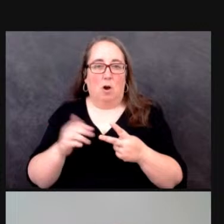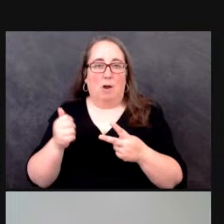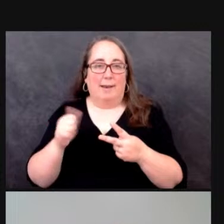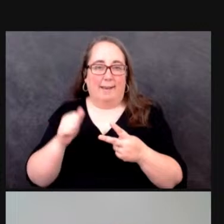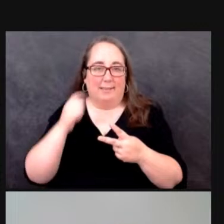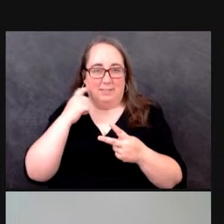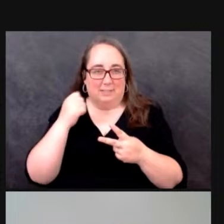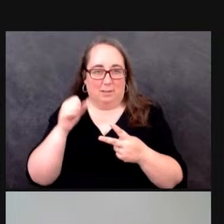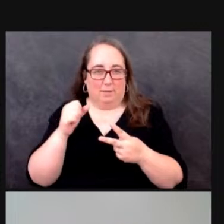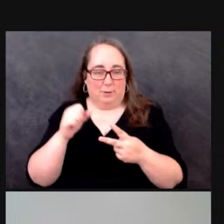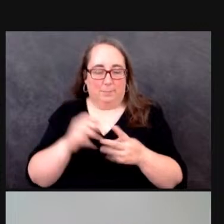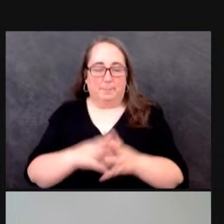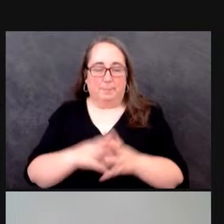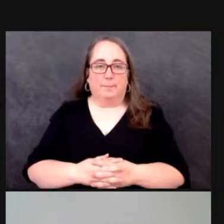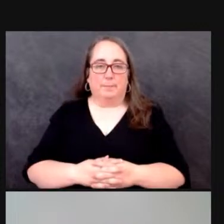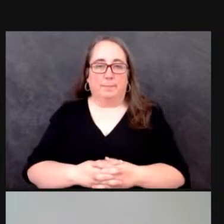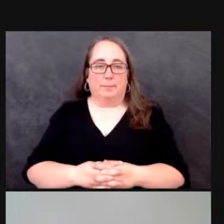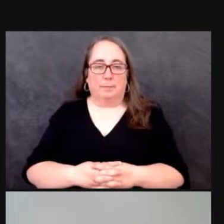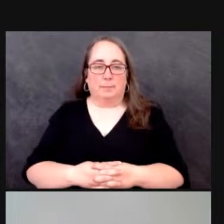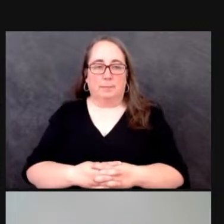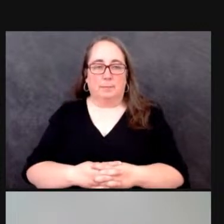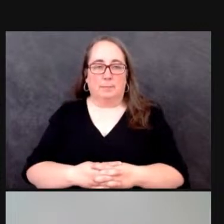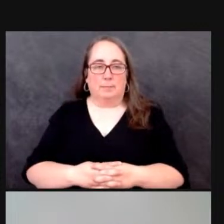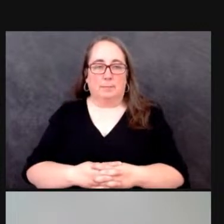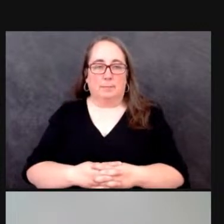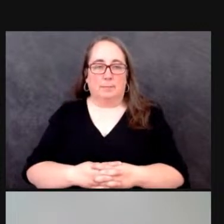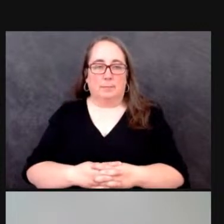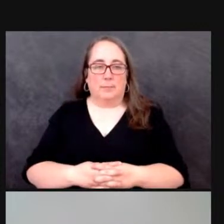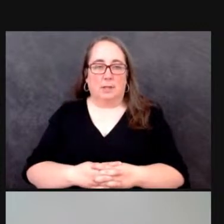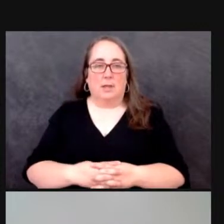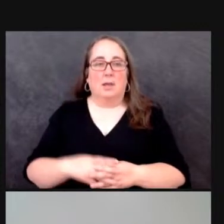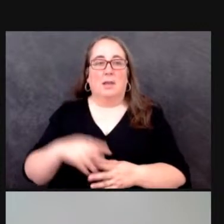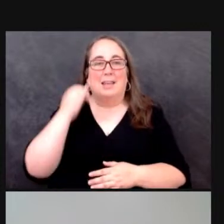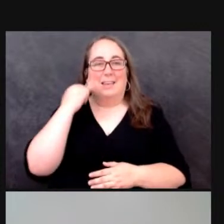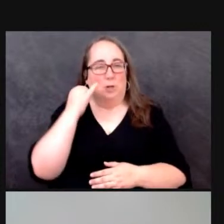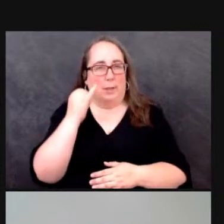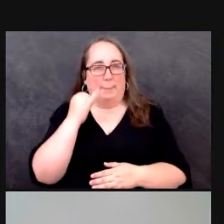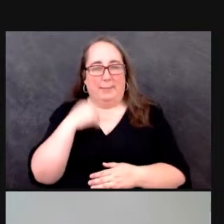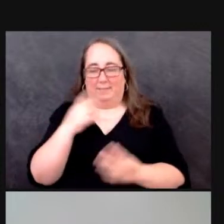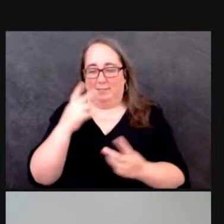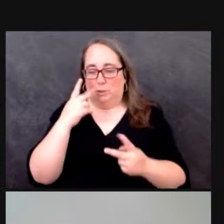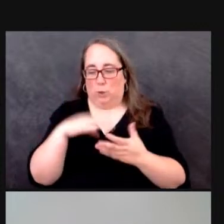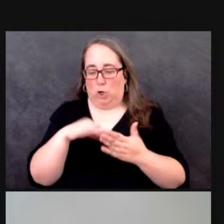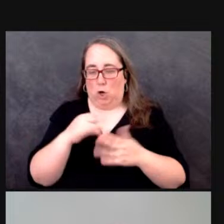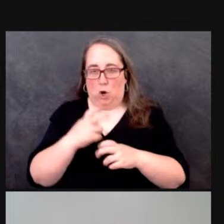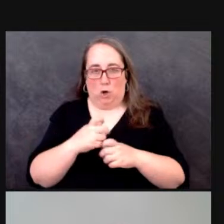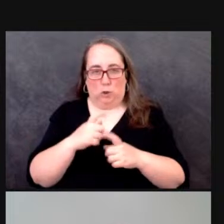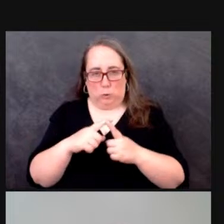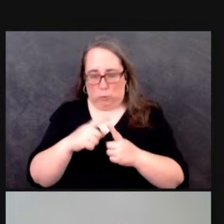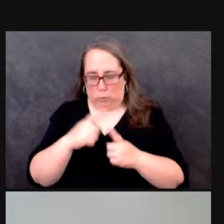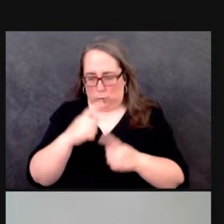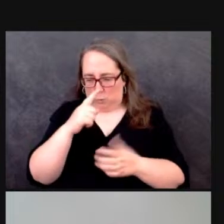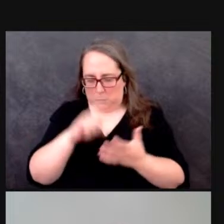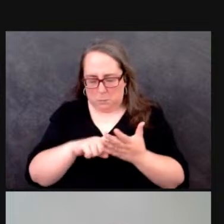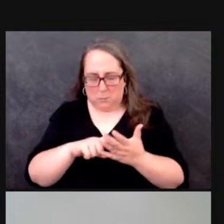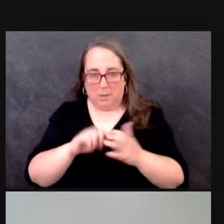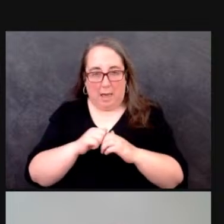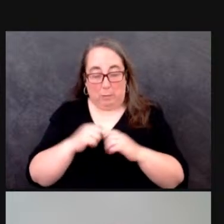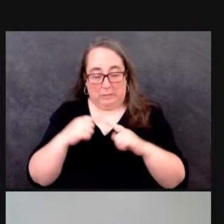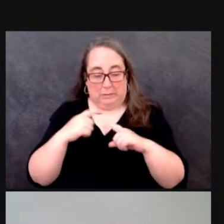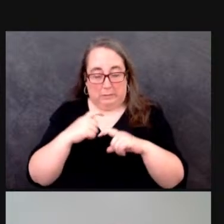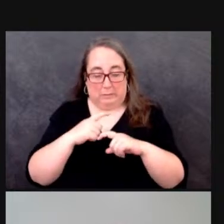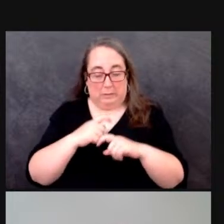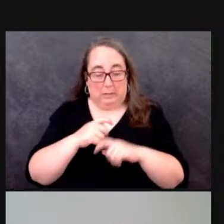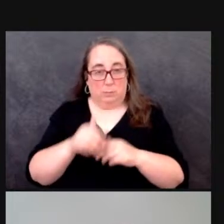silver. Now, if you're like me and a visual learner, it's hard to appreciate just how intricate the process of making the